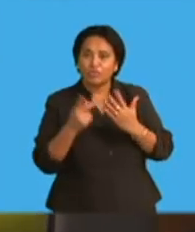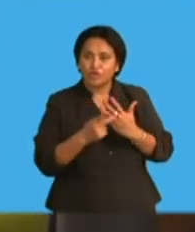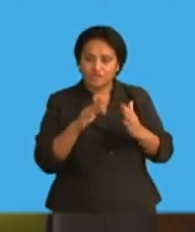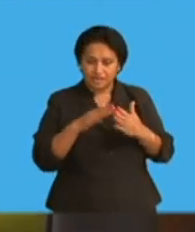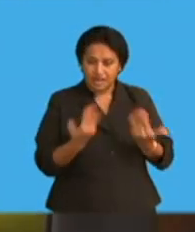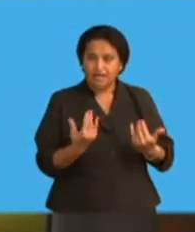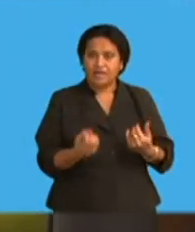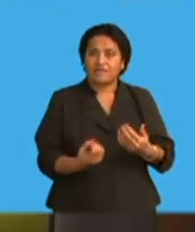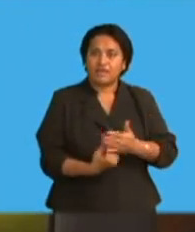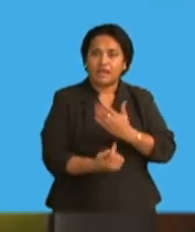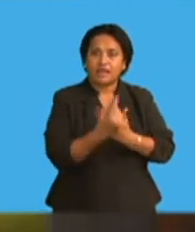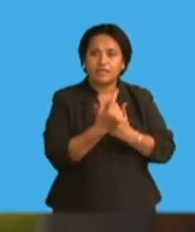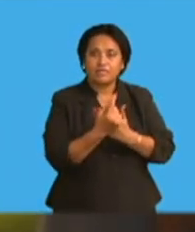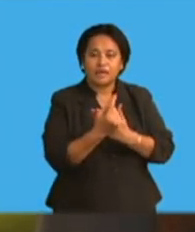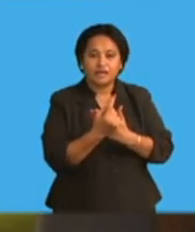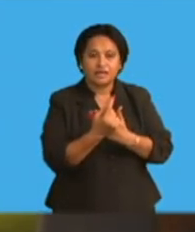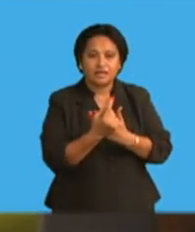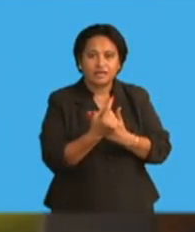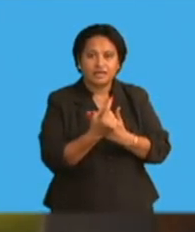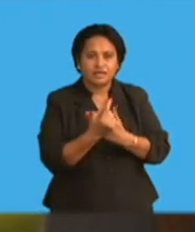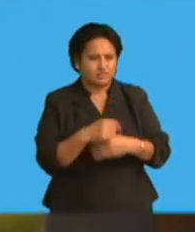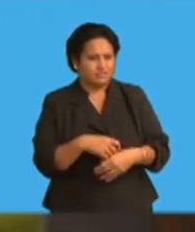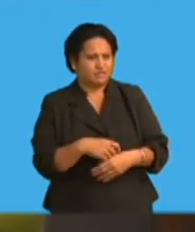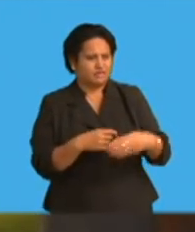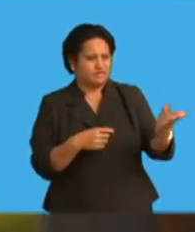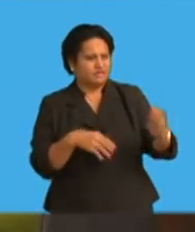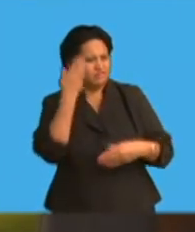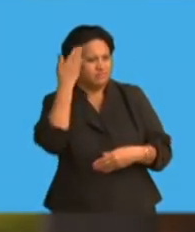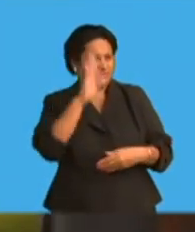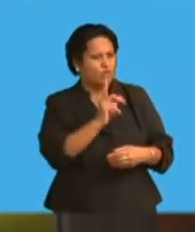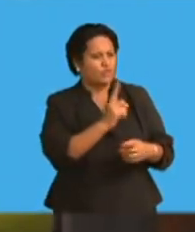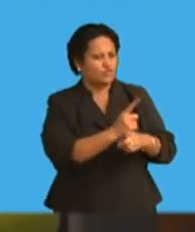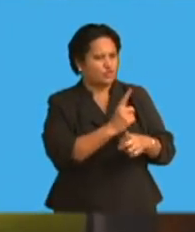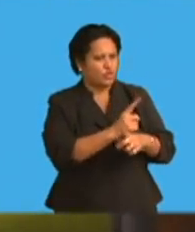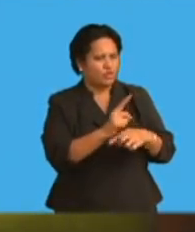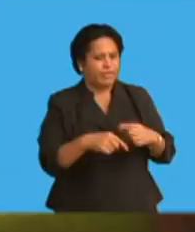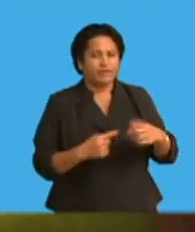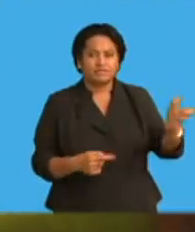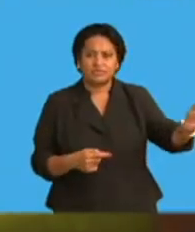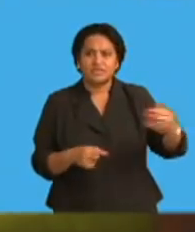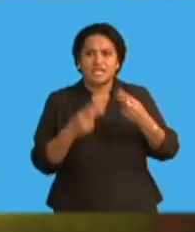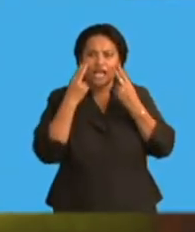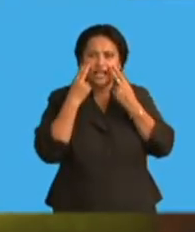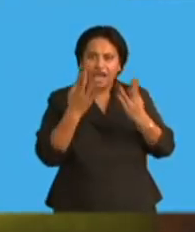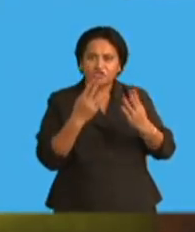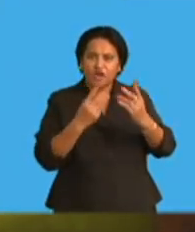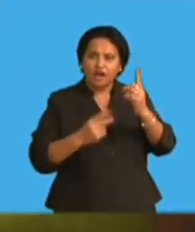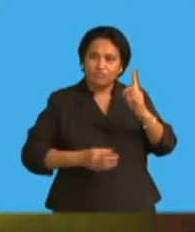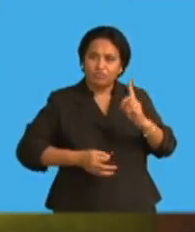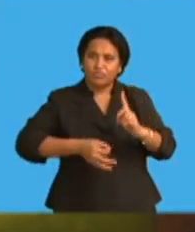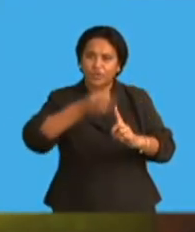more people, not natural progress, you don't even understand what you're talking about, Madam Speaker. The point of the matter is this. If you look at the